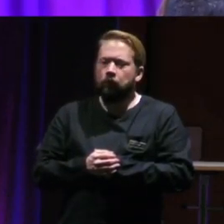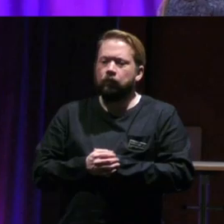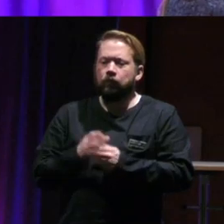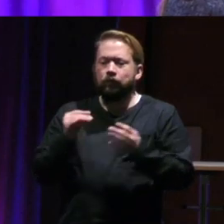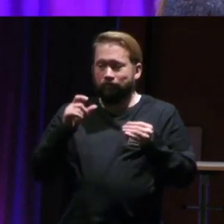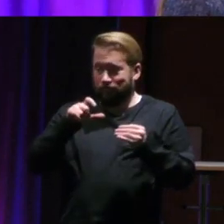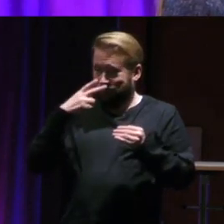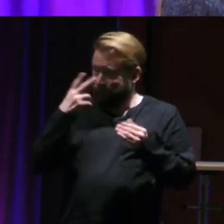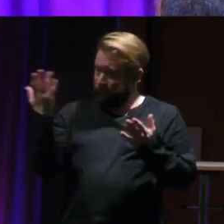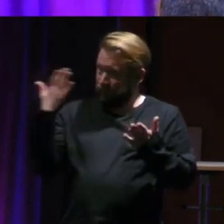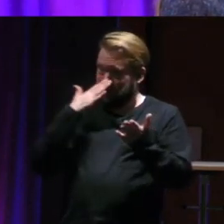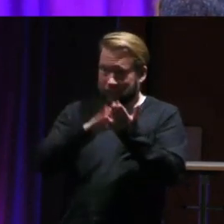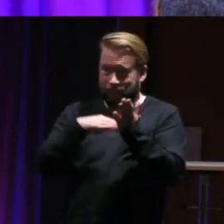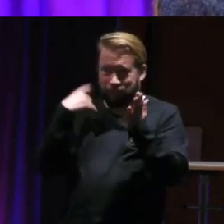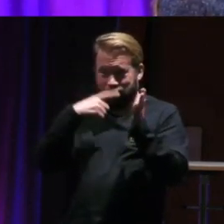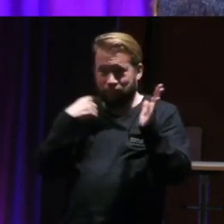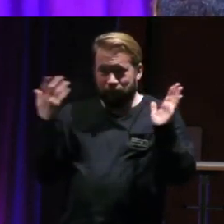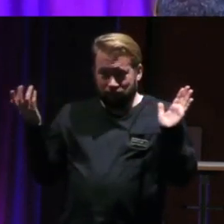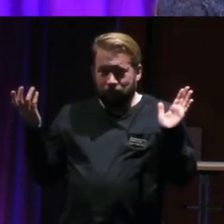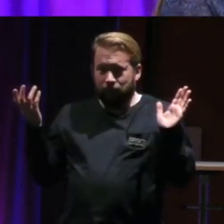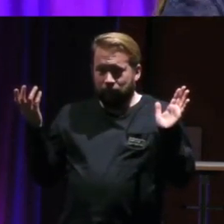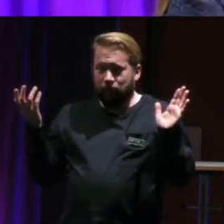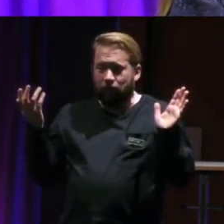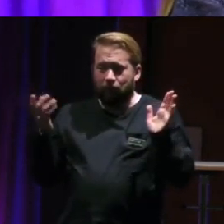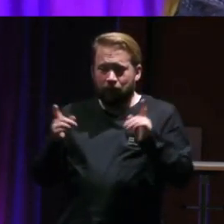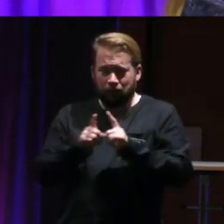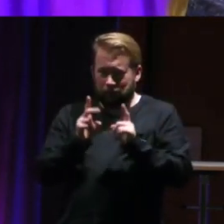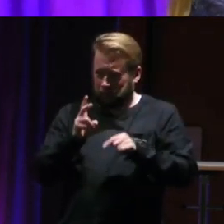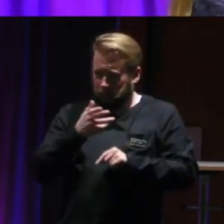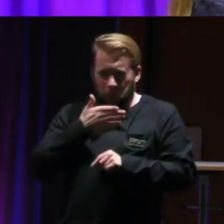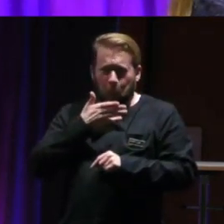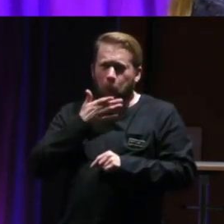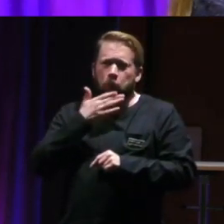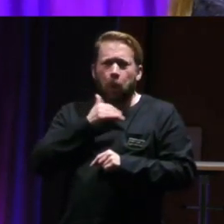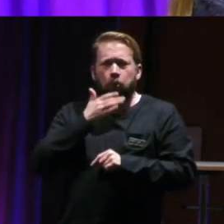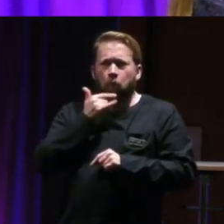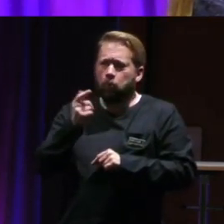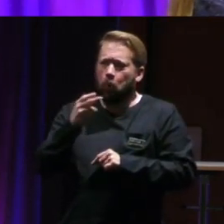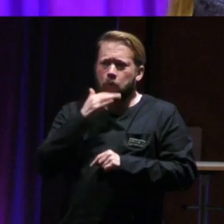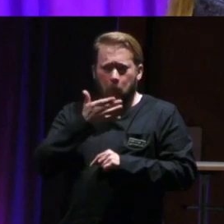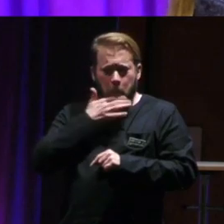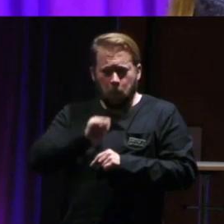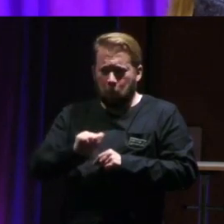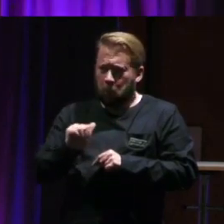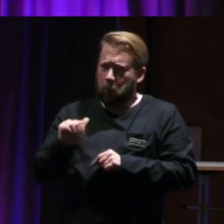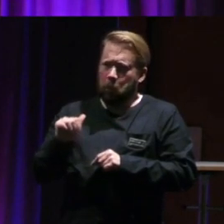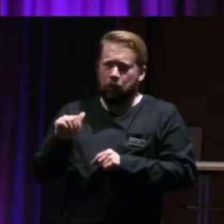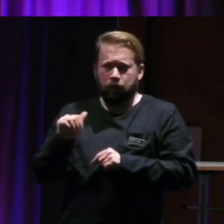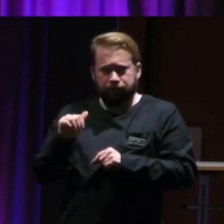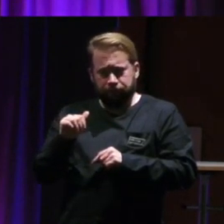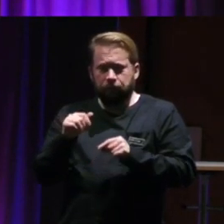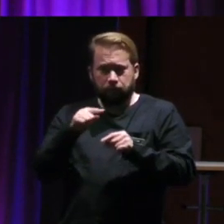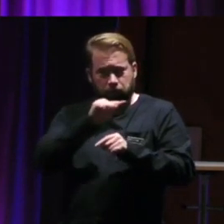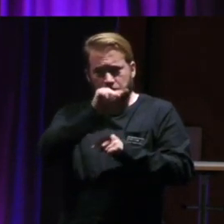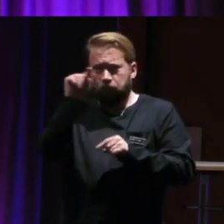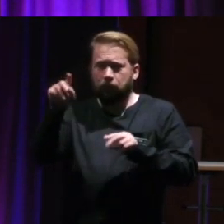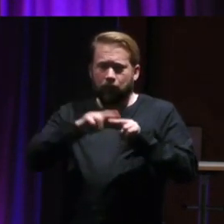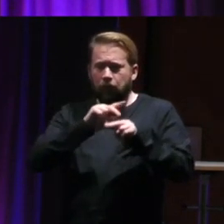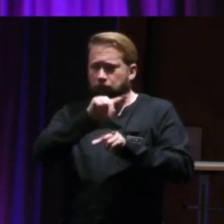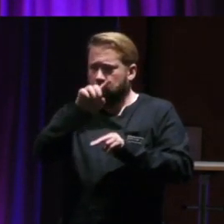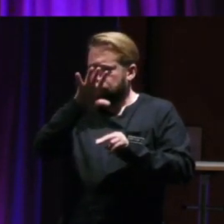like. It's almost teenagers, and they were captured in different cities around